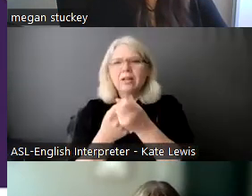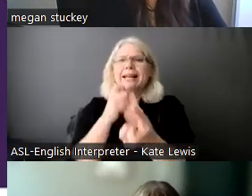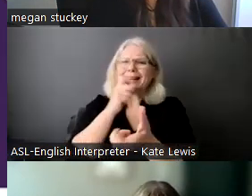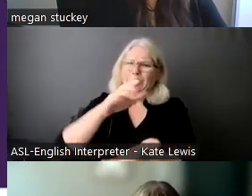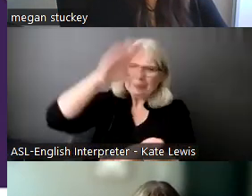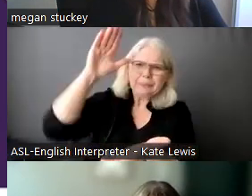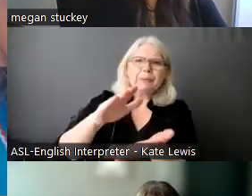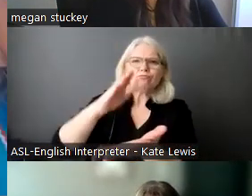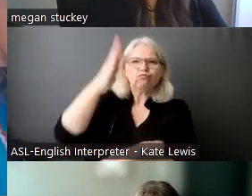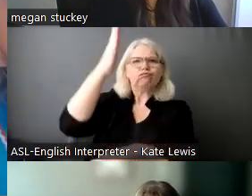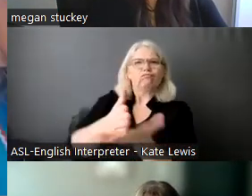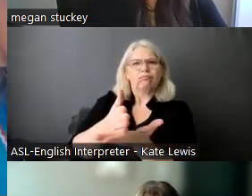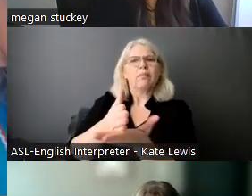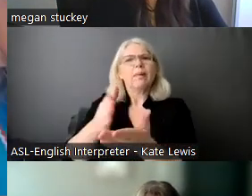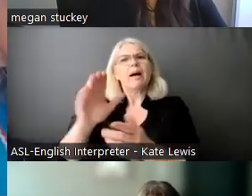in Ontario.